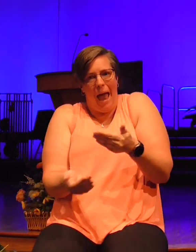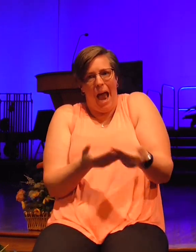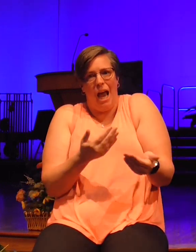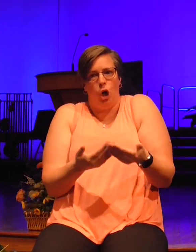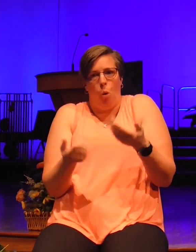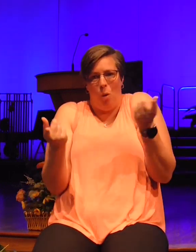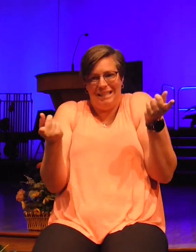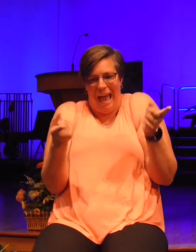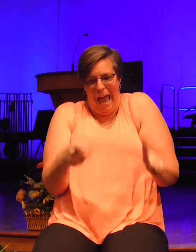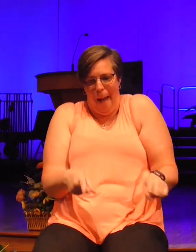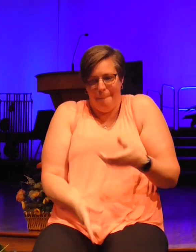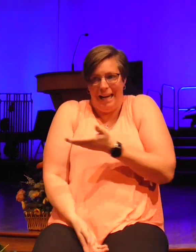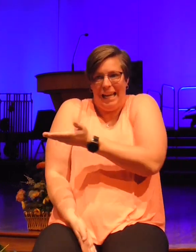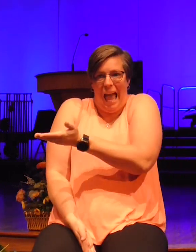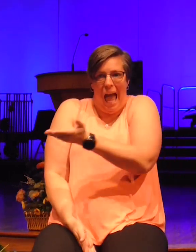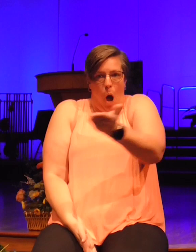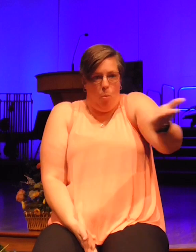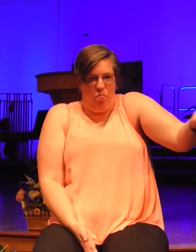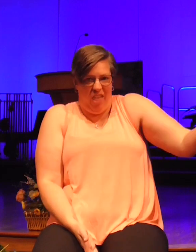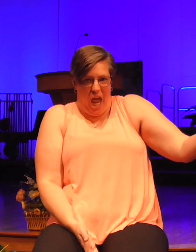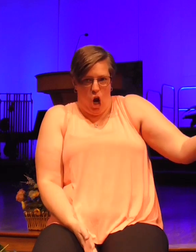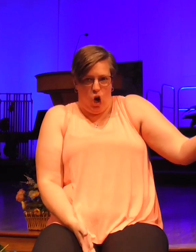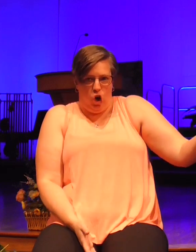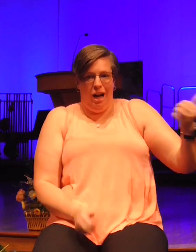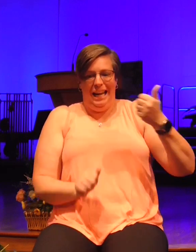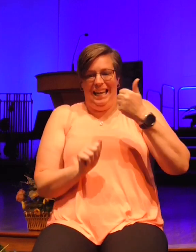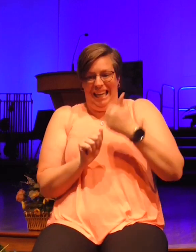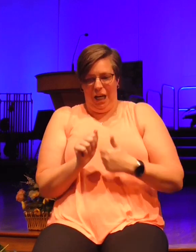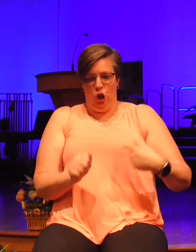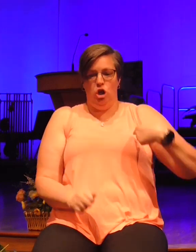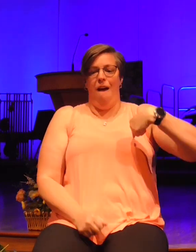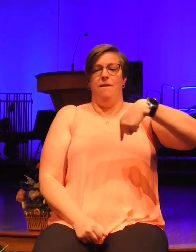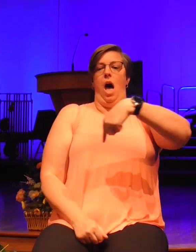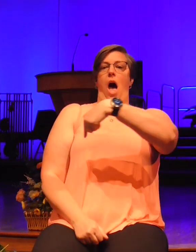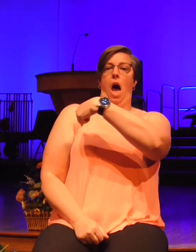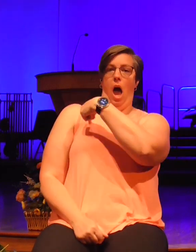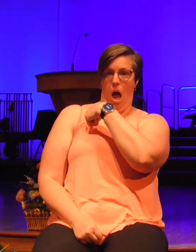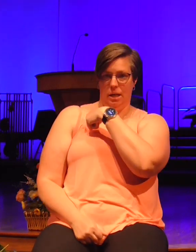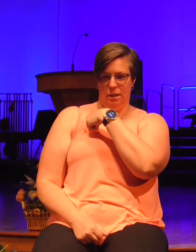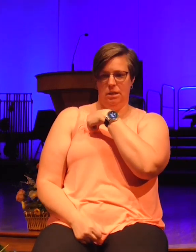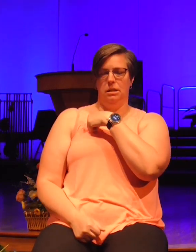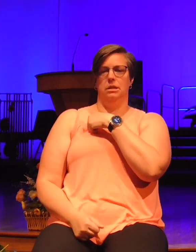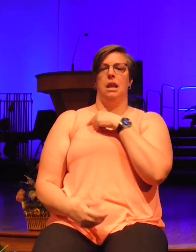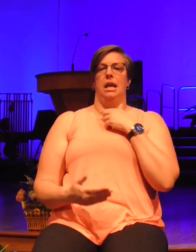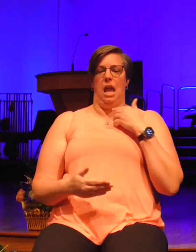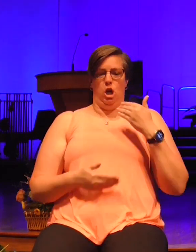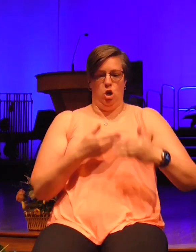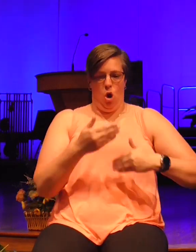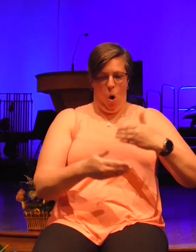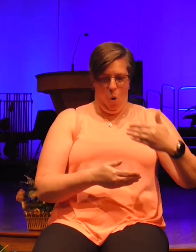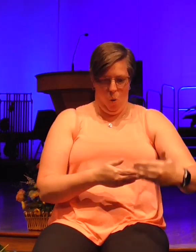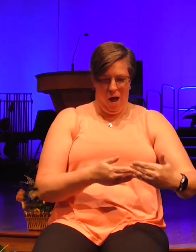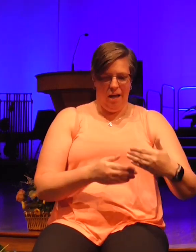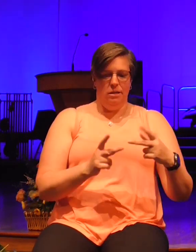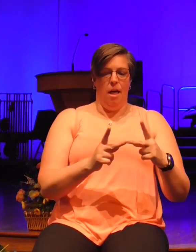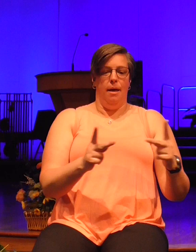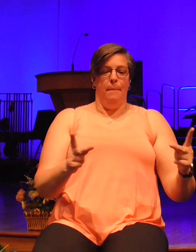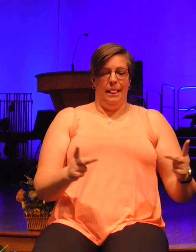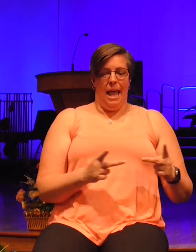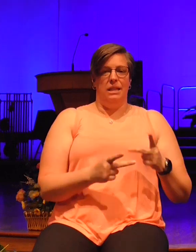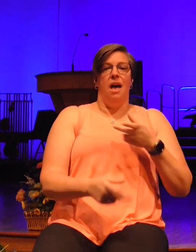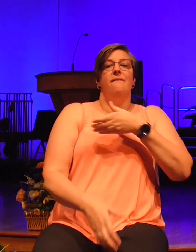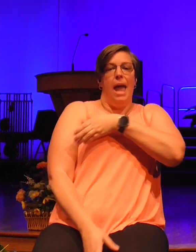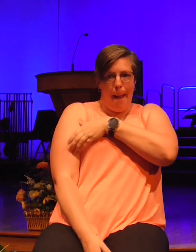what's happening out there, each one of us always can get to a place of empowerment where we